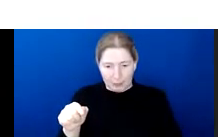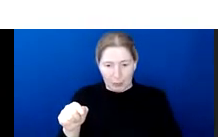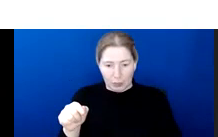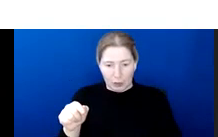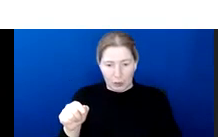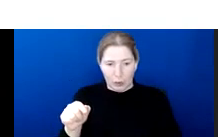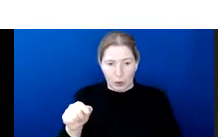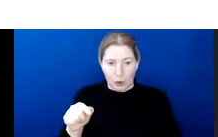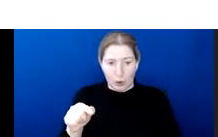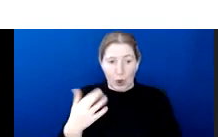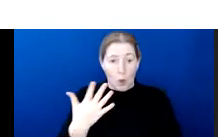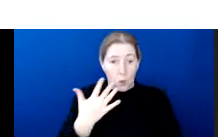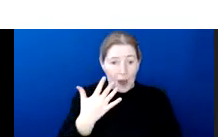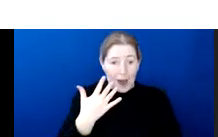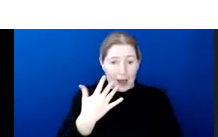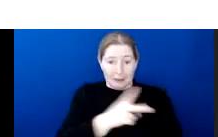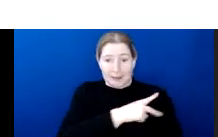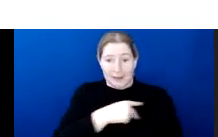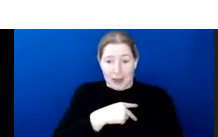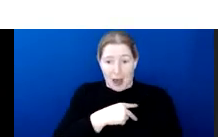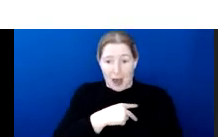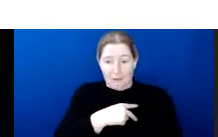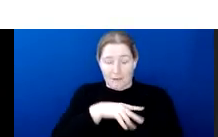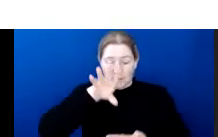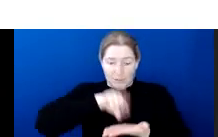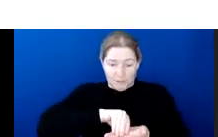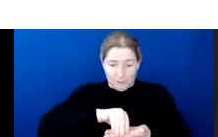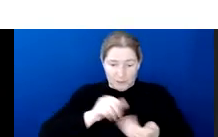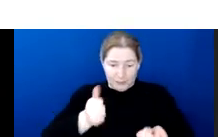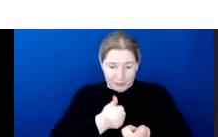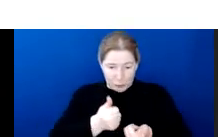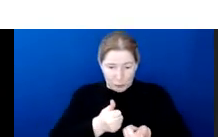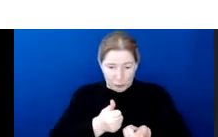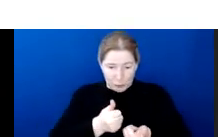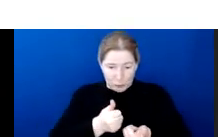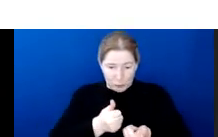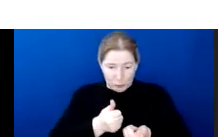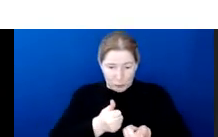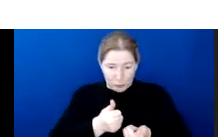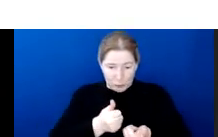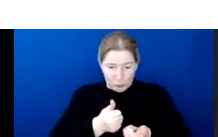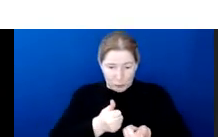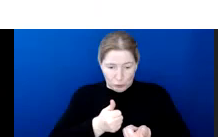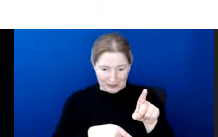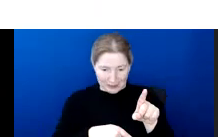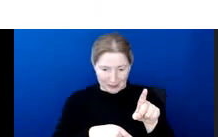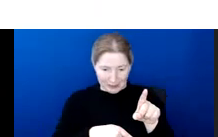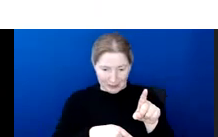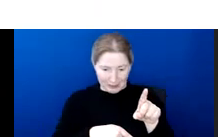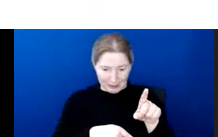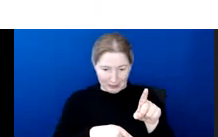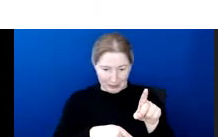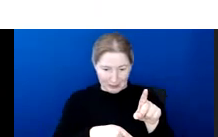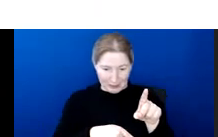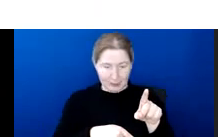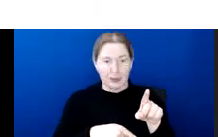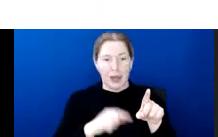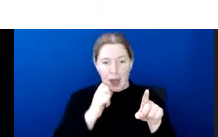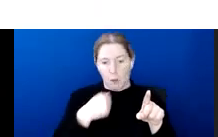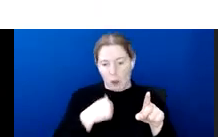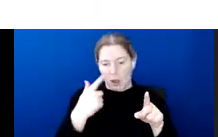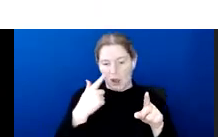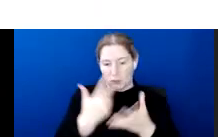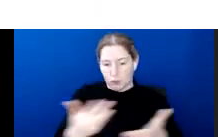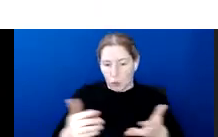So once the employee have downloaded the app, which looks like this, and I'll show you more deep in a